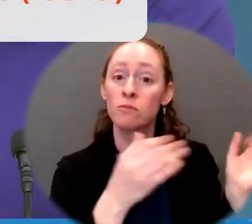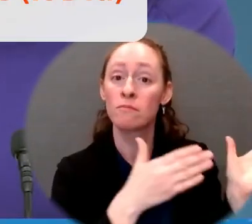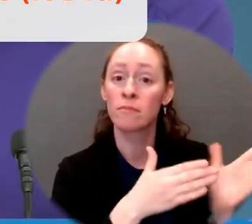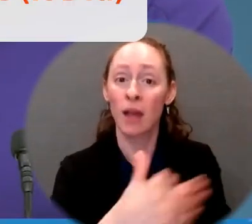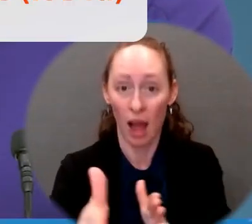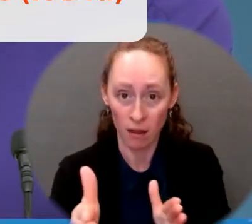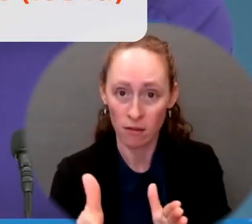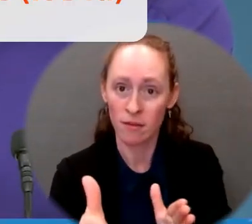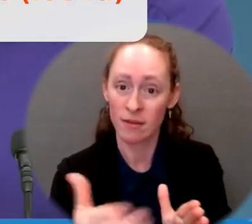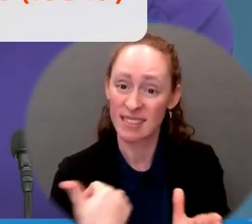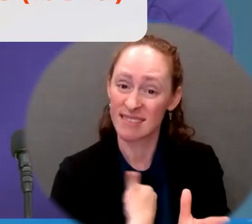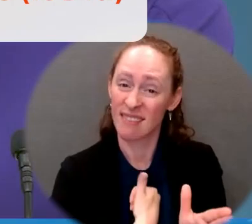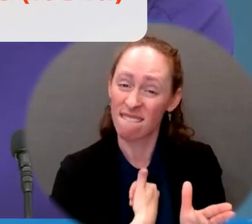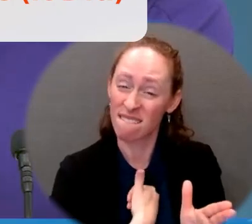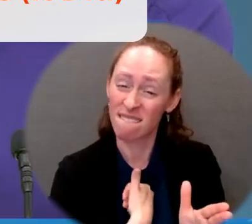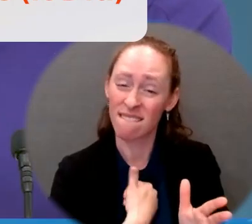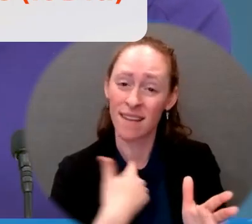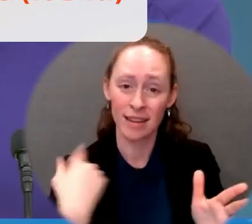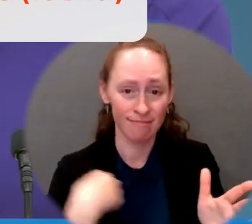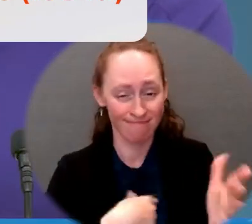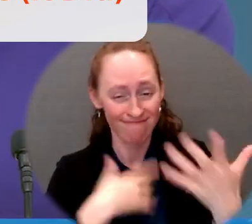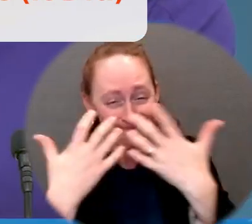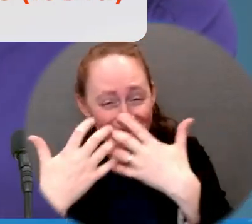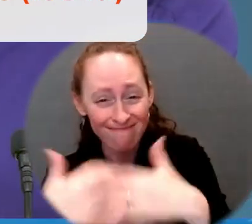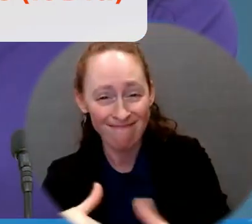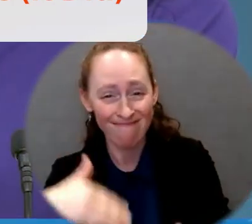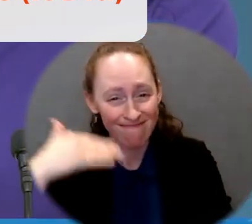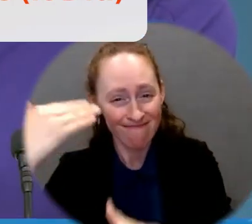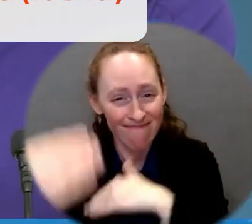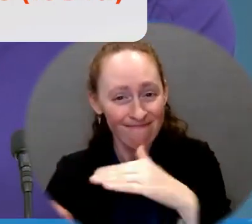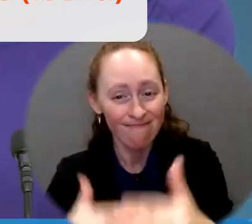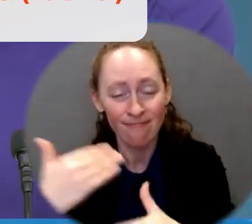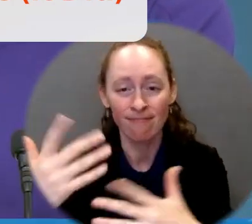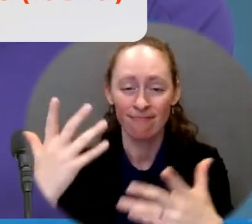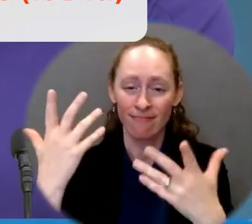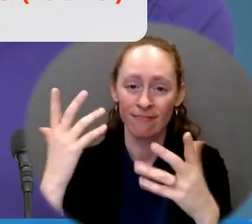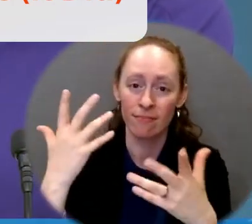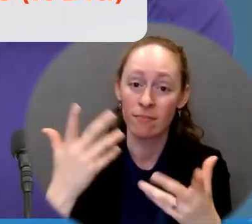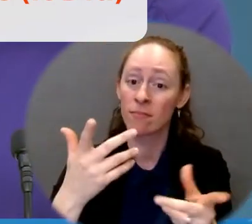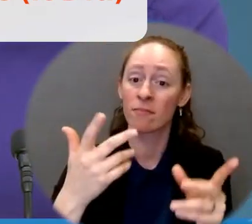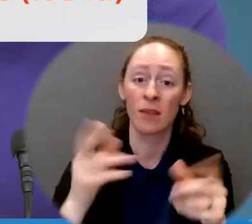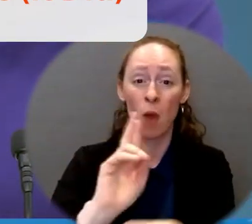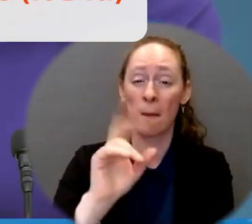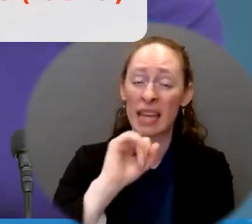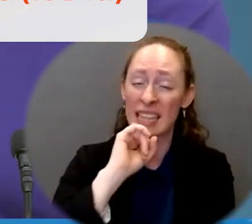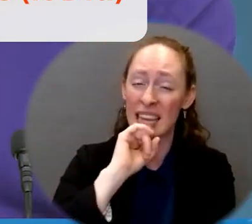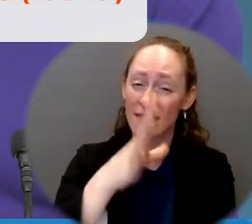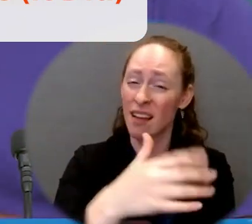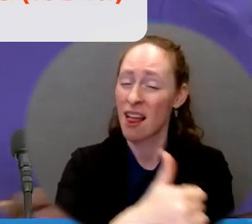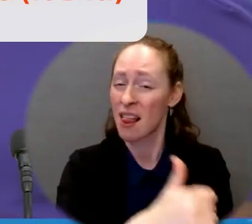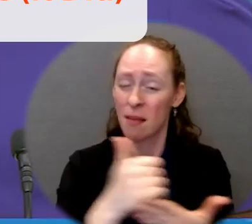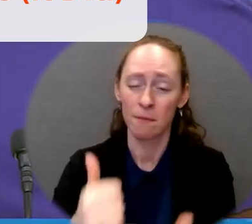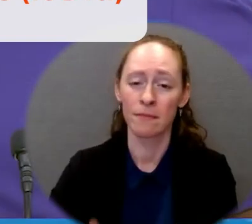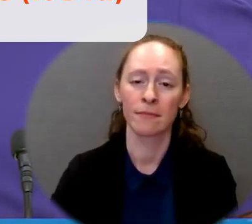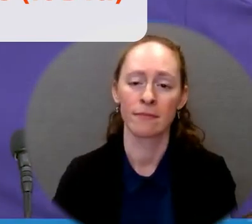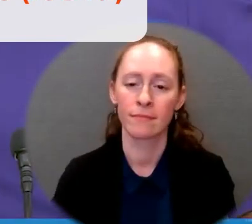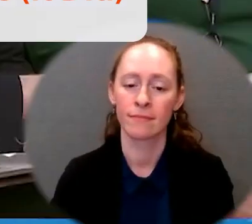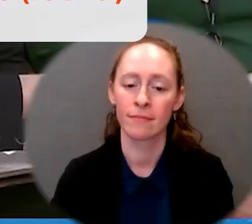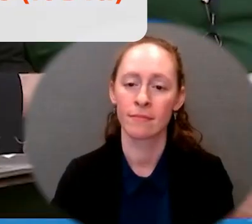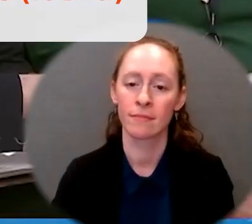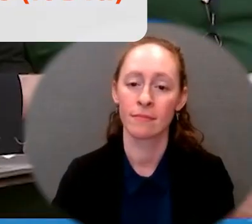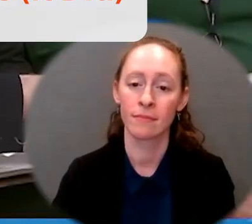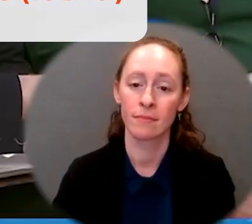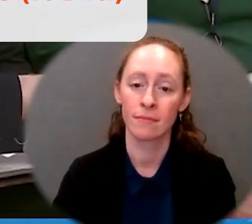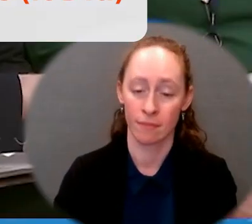has helped create an economy that is indeed resilient, and that created jobs. They refuse to help. Have the